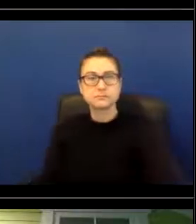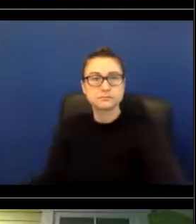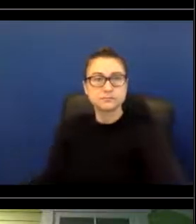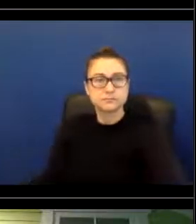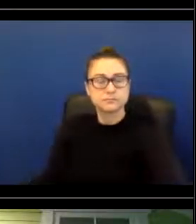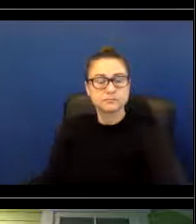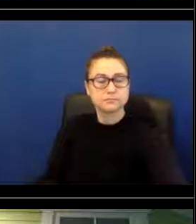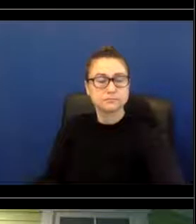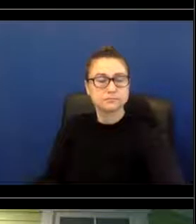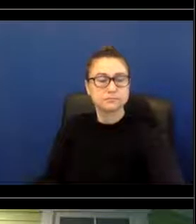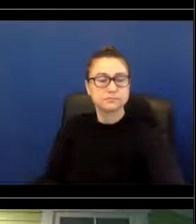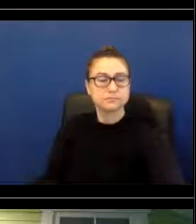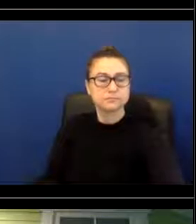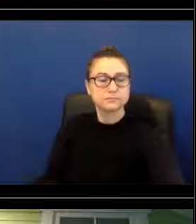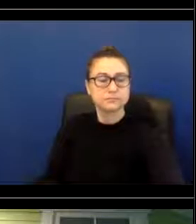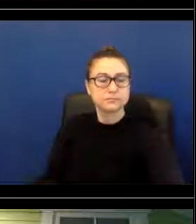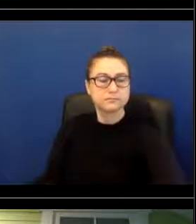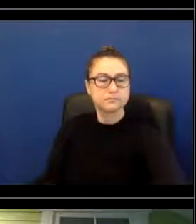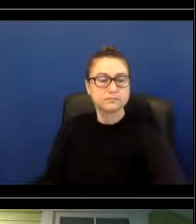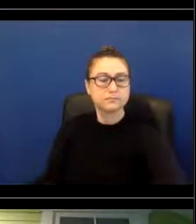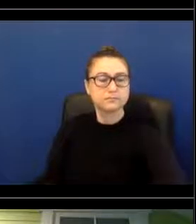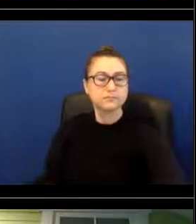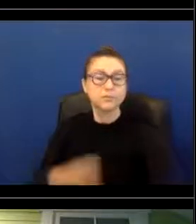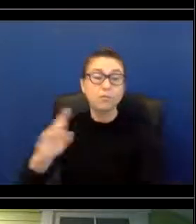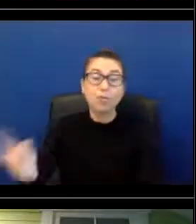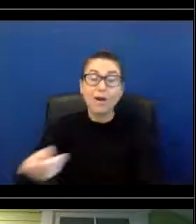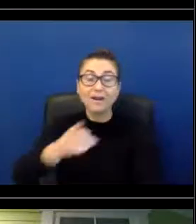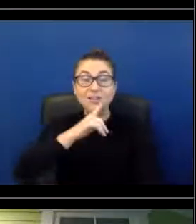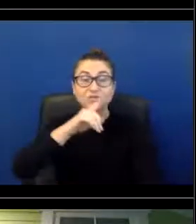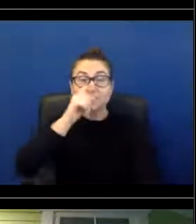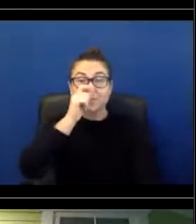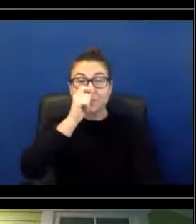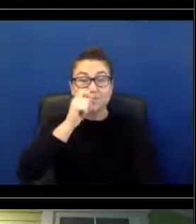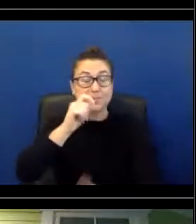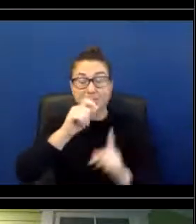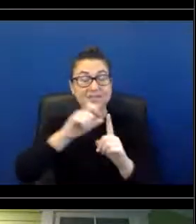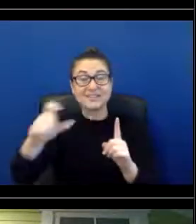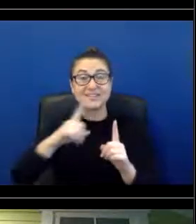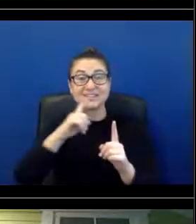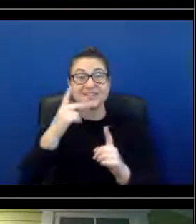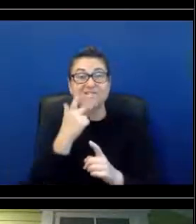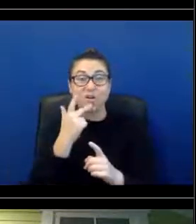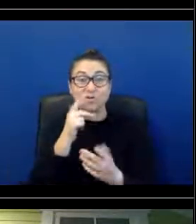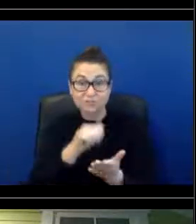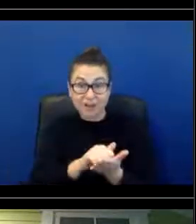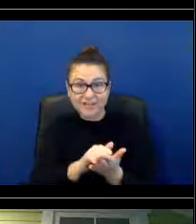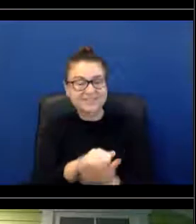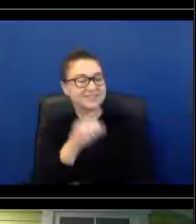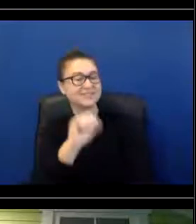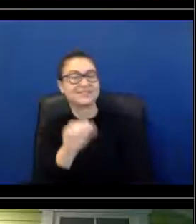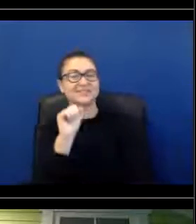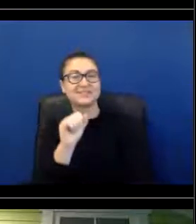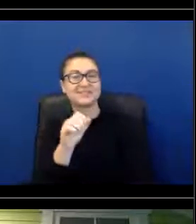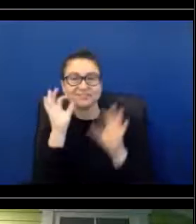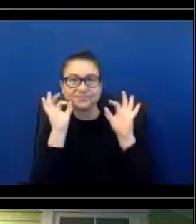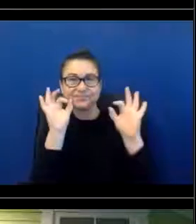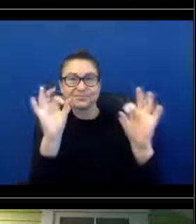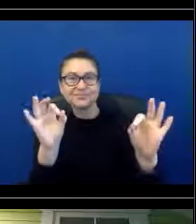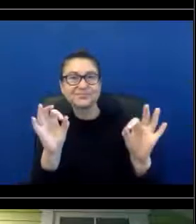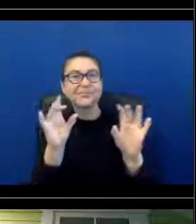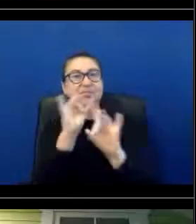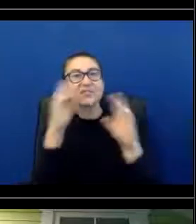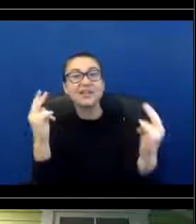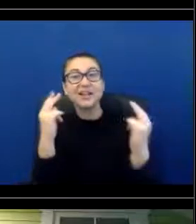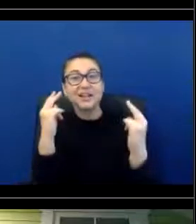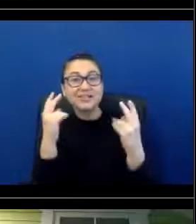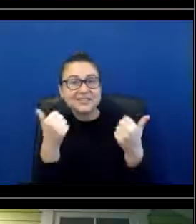So 100% said false. Is that right, Bridget? Yes, thanks everybody. You're obviously listening well. We